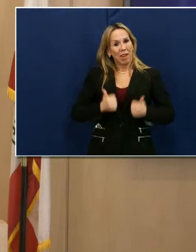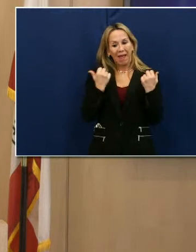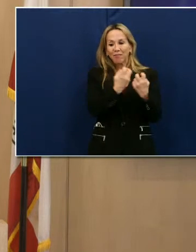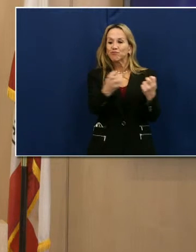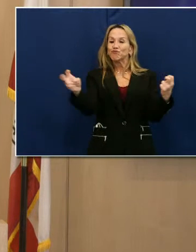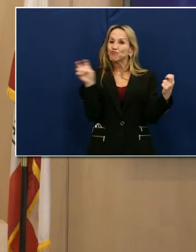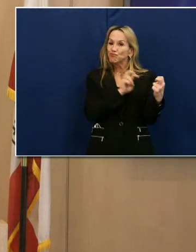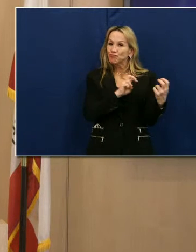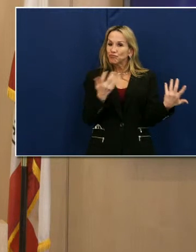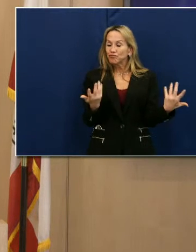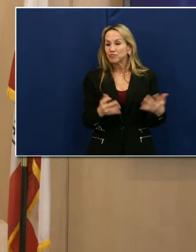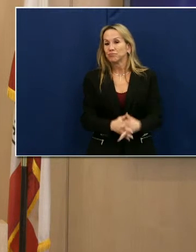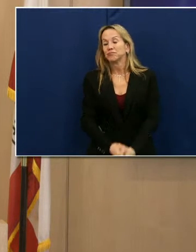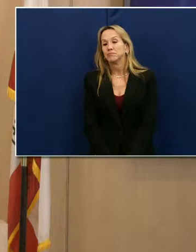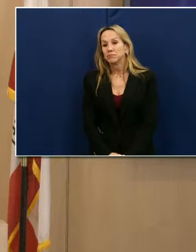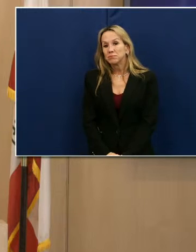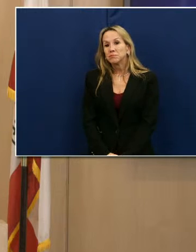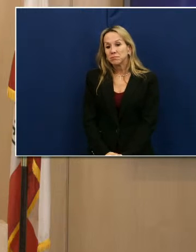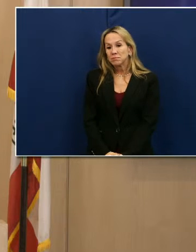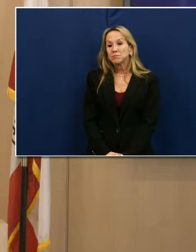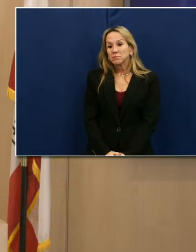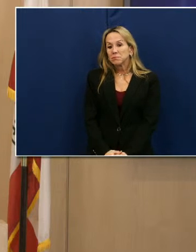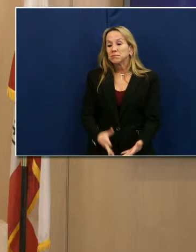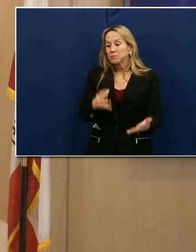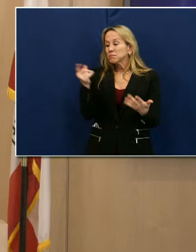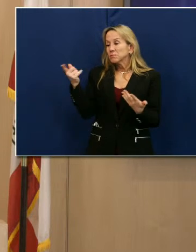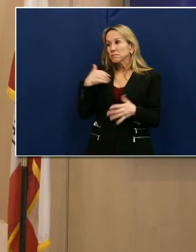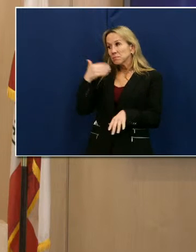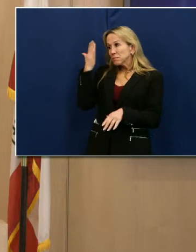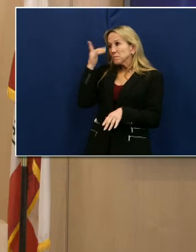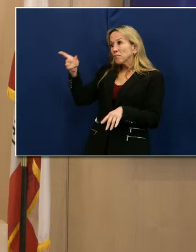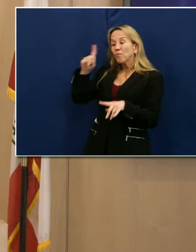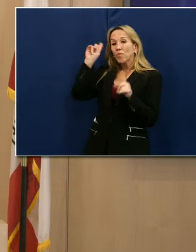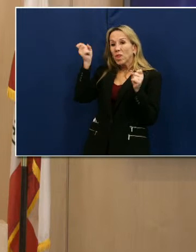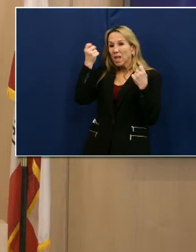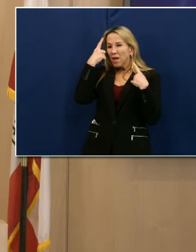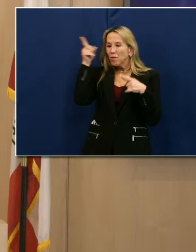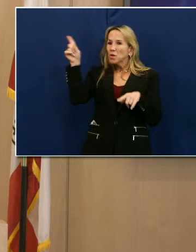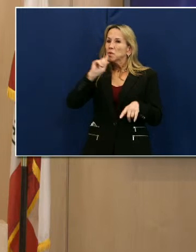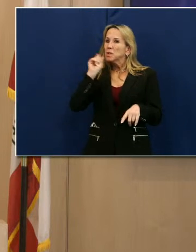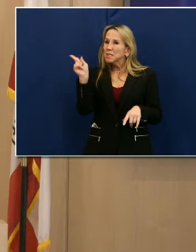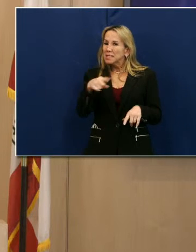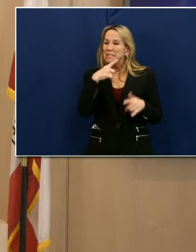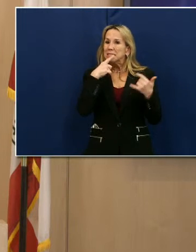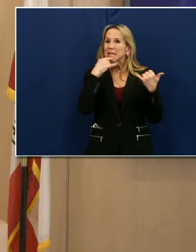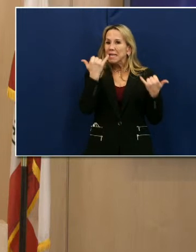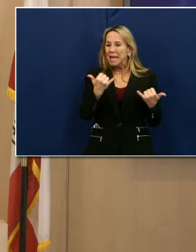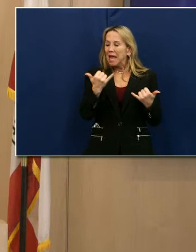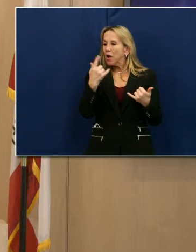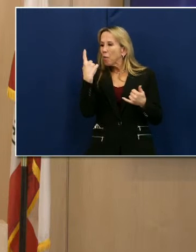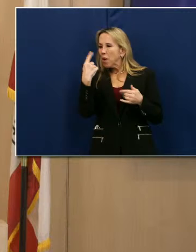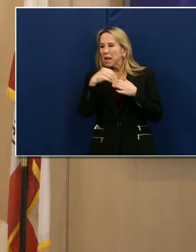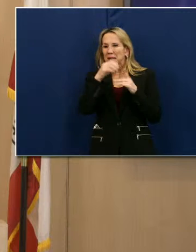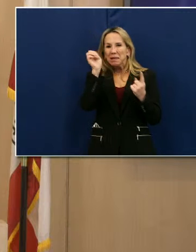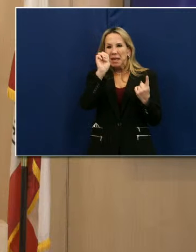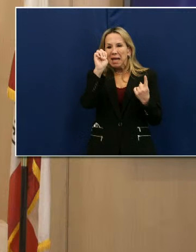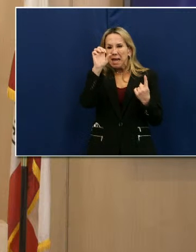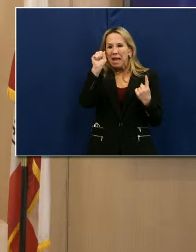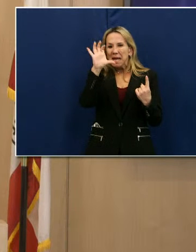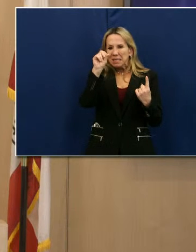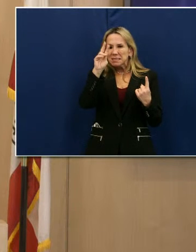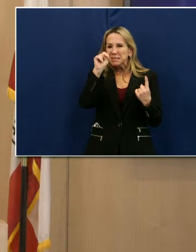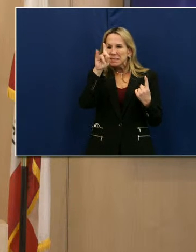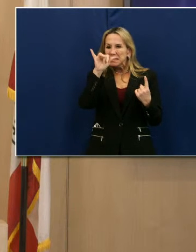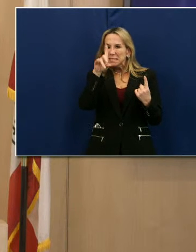And then just a quick one for county officials. I know the governor named a number of states, including that one, or a number of surge facilities, including that one in Escondido. Are you guys looking